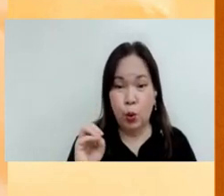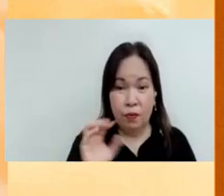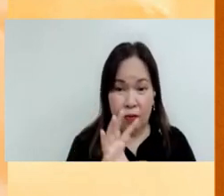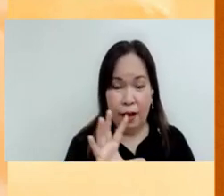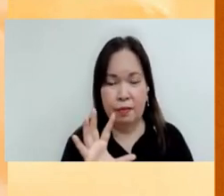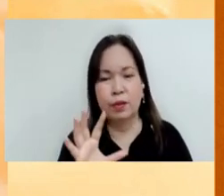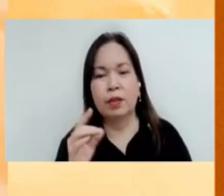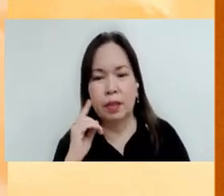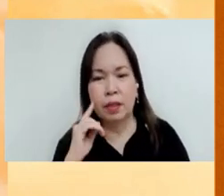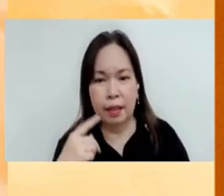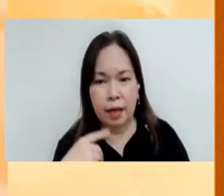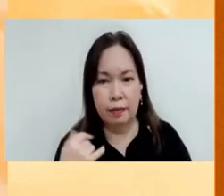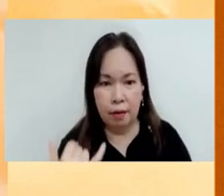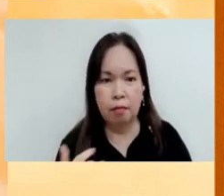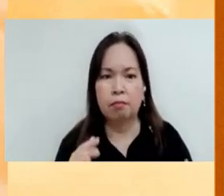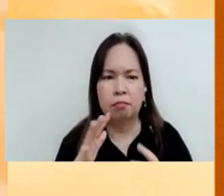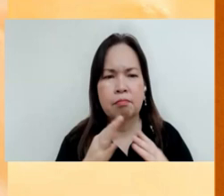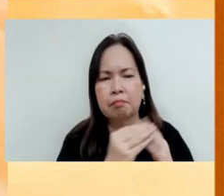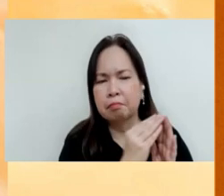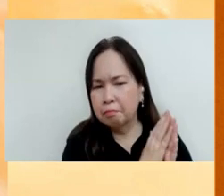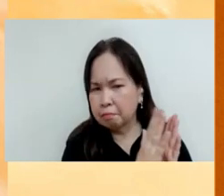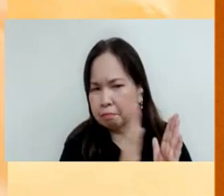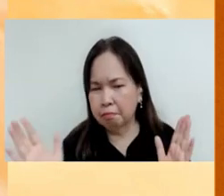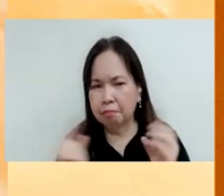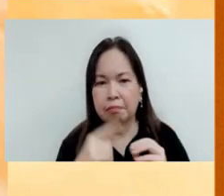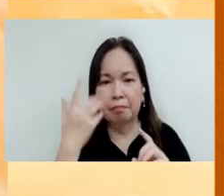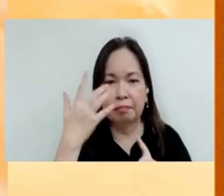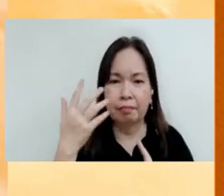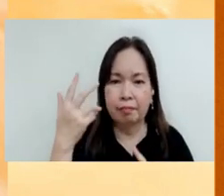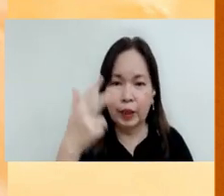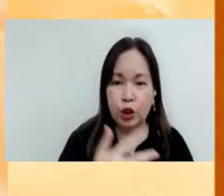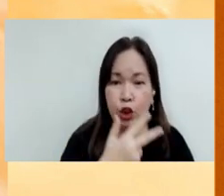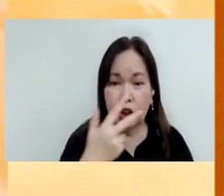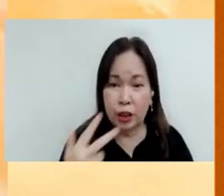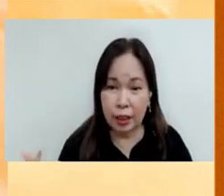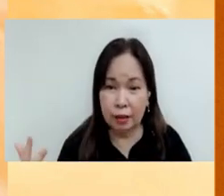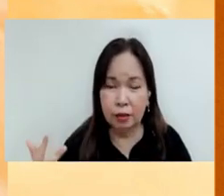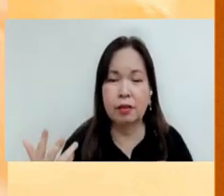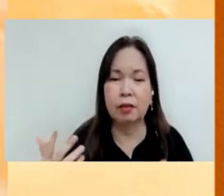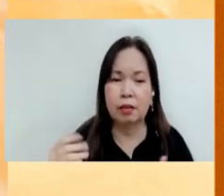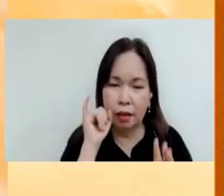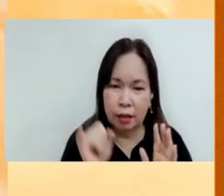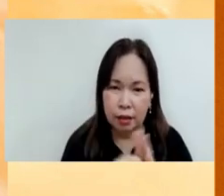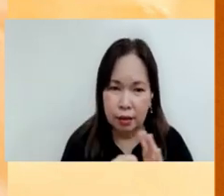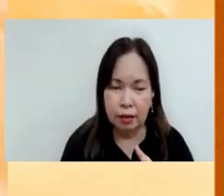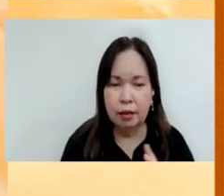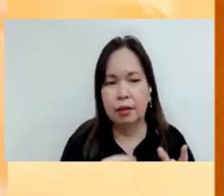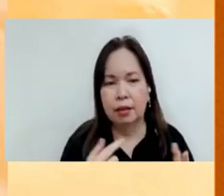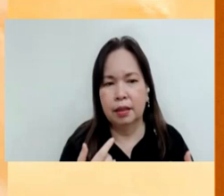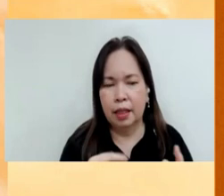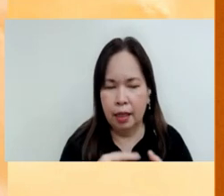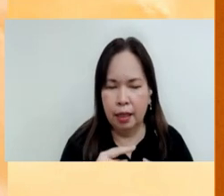there's a whole spectrum when it comes to gender identity. And when it comes to the LGBTQ plus